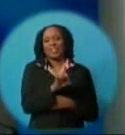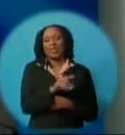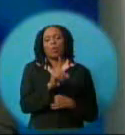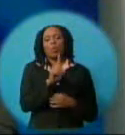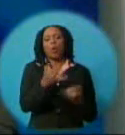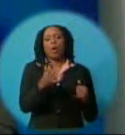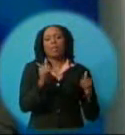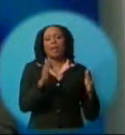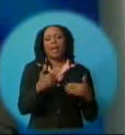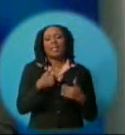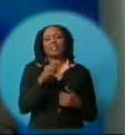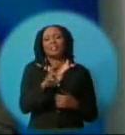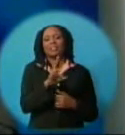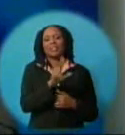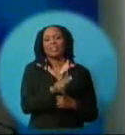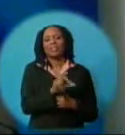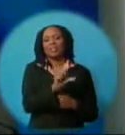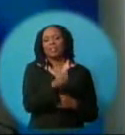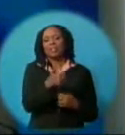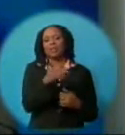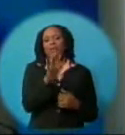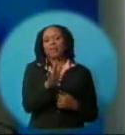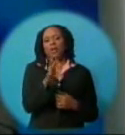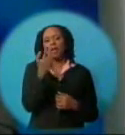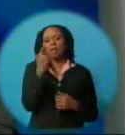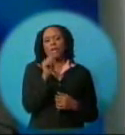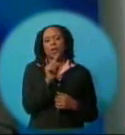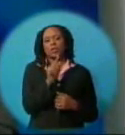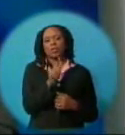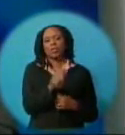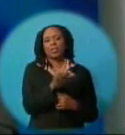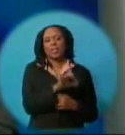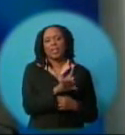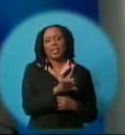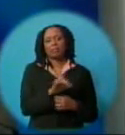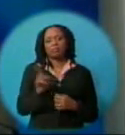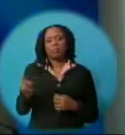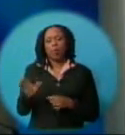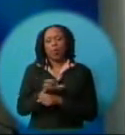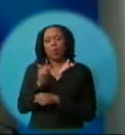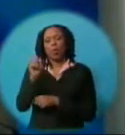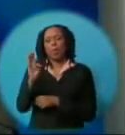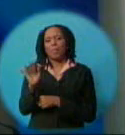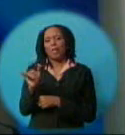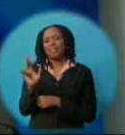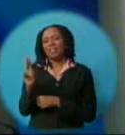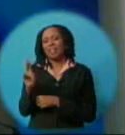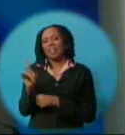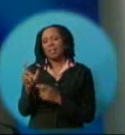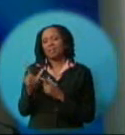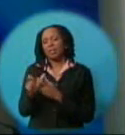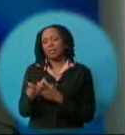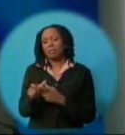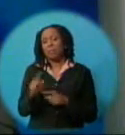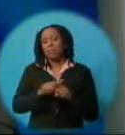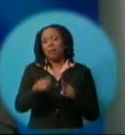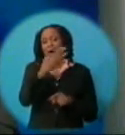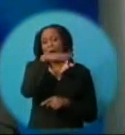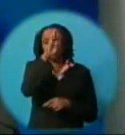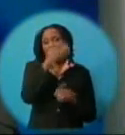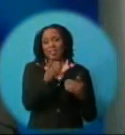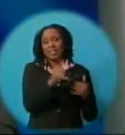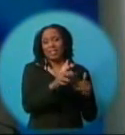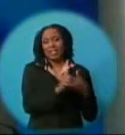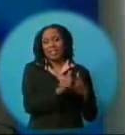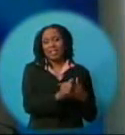Hussey 63, Malinga 5 for 28. Sri Lanka winning by 78 runs. Australia still lead the series though